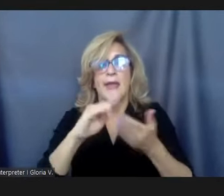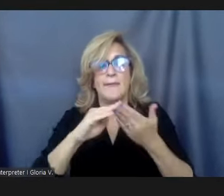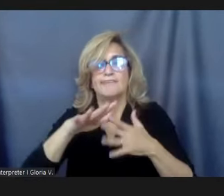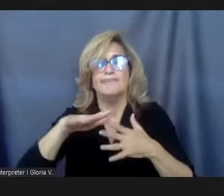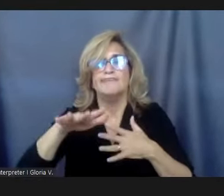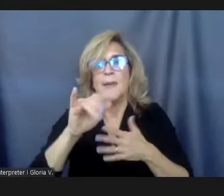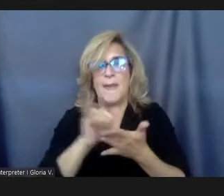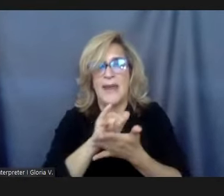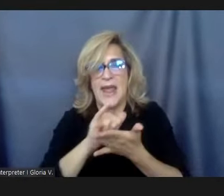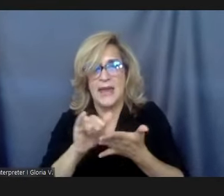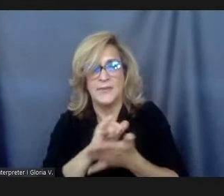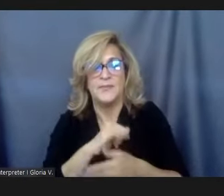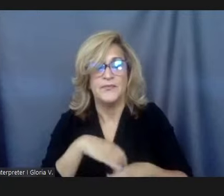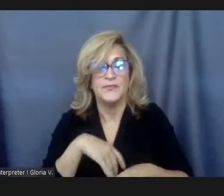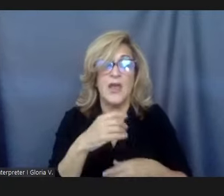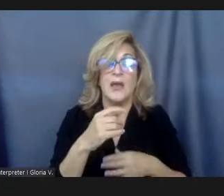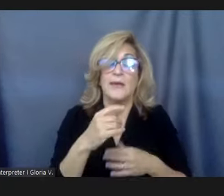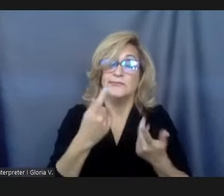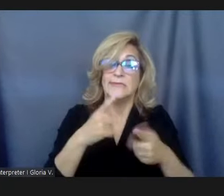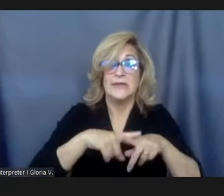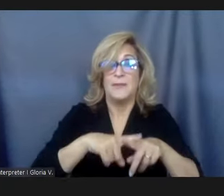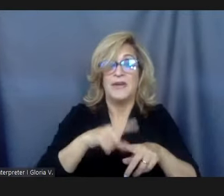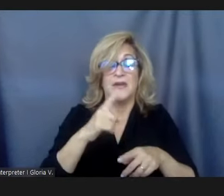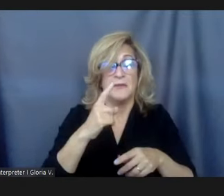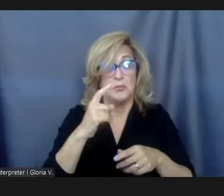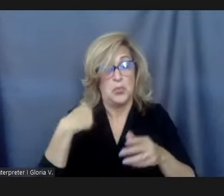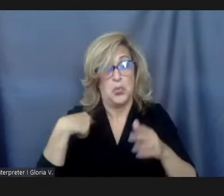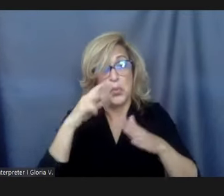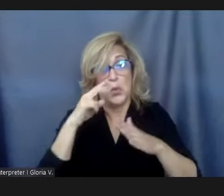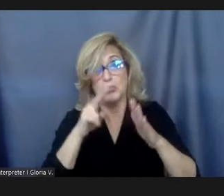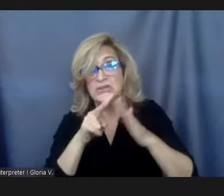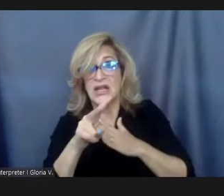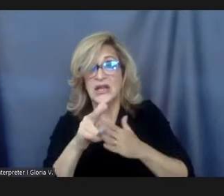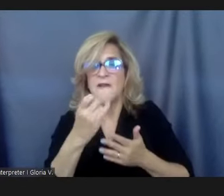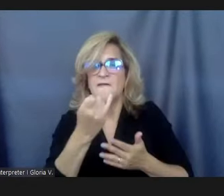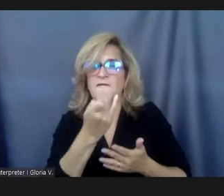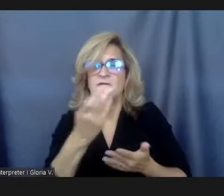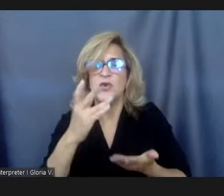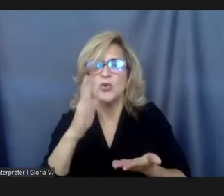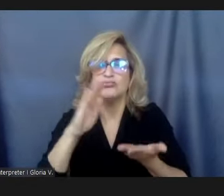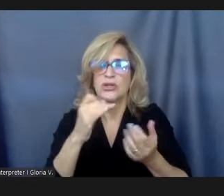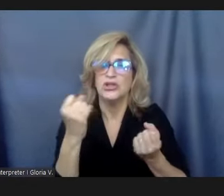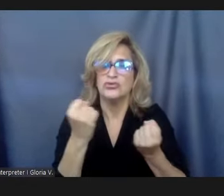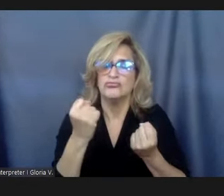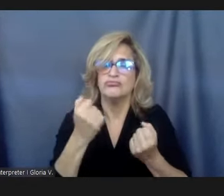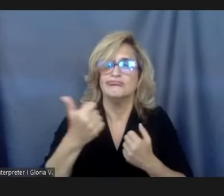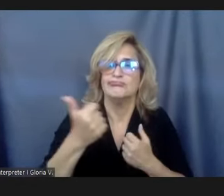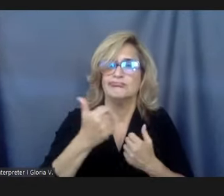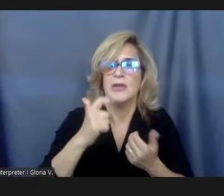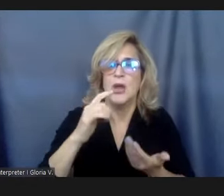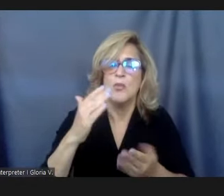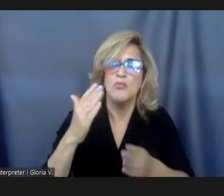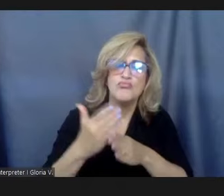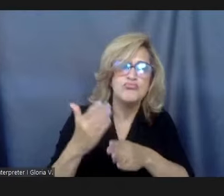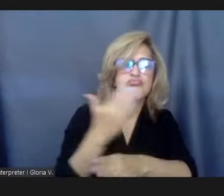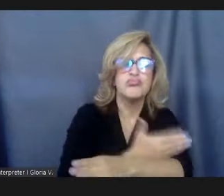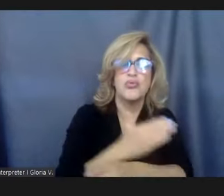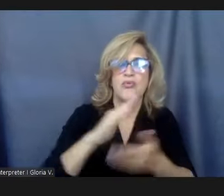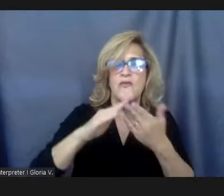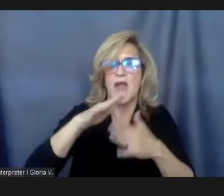depending upon scenario, our models predict a 15 to 20% reduction in traffic volumes that would enter the Manhattan Central Business District each